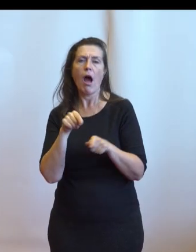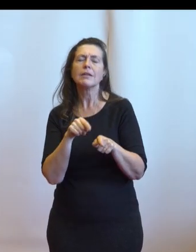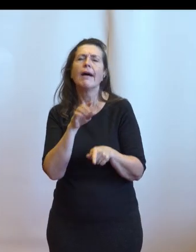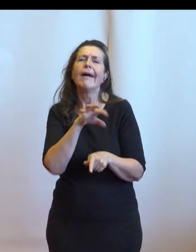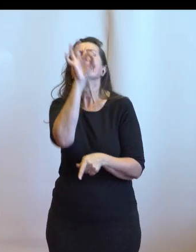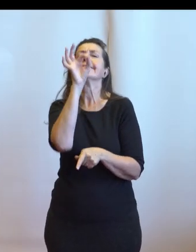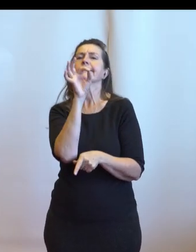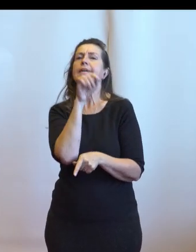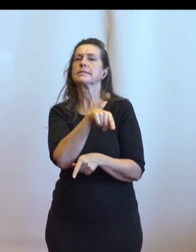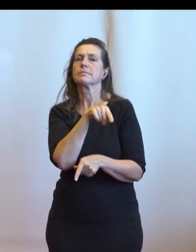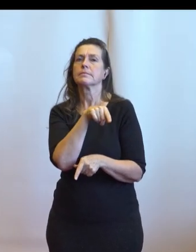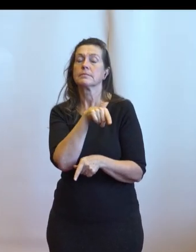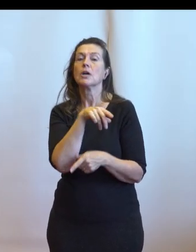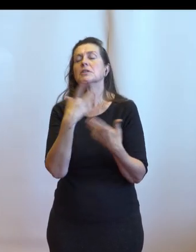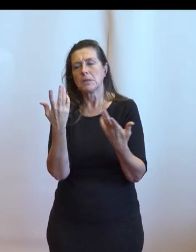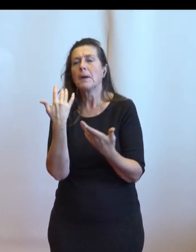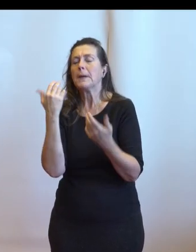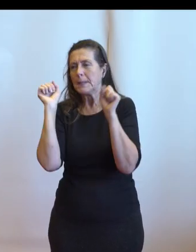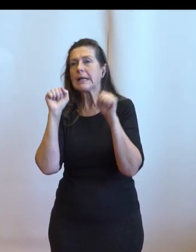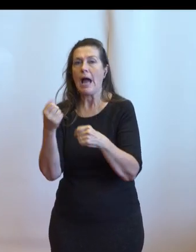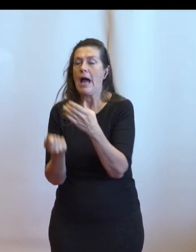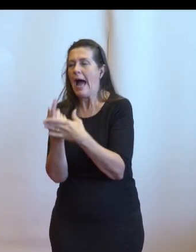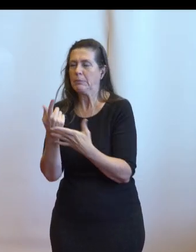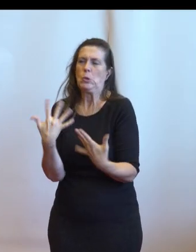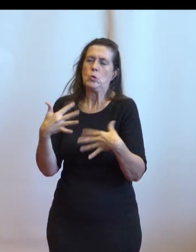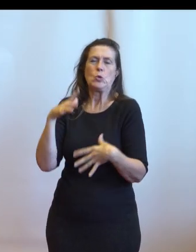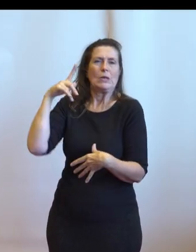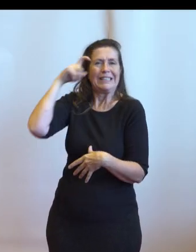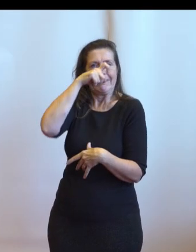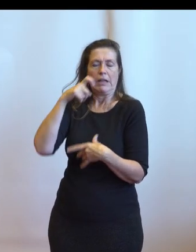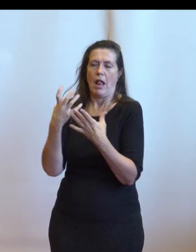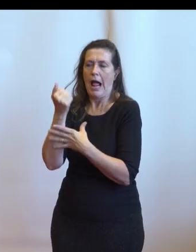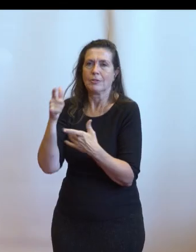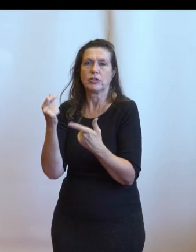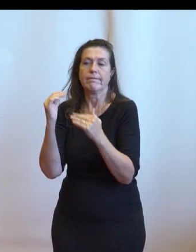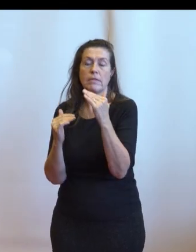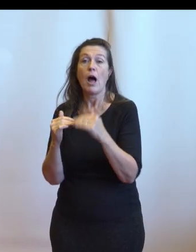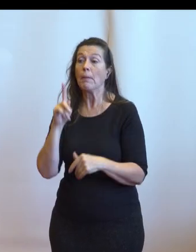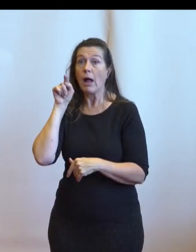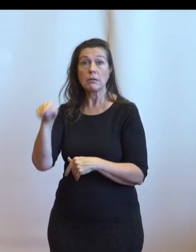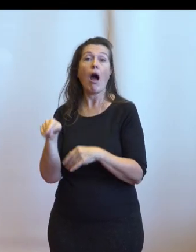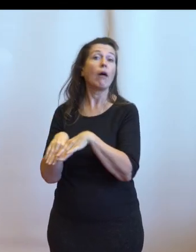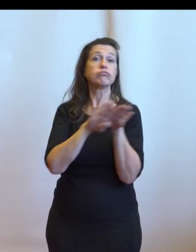we know we will have some places where it's going to be difficult to achieve, but let's look at that as exceptions.